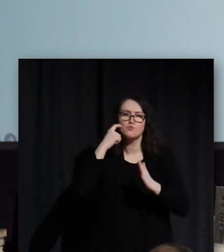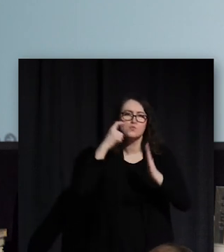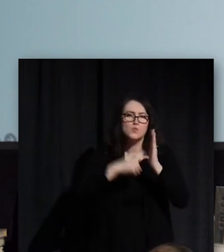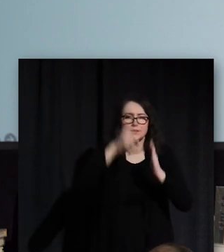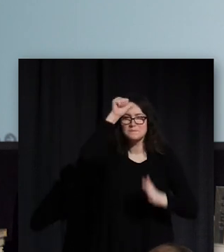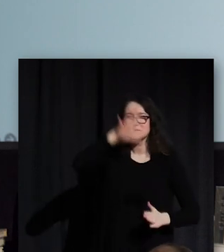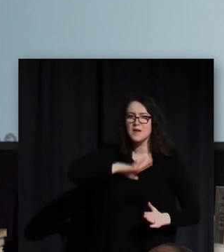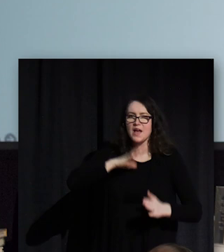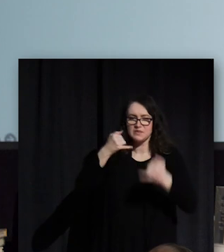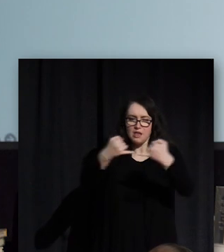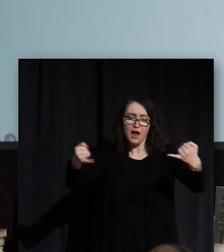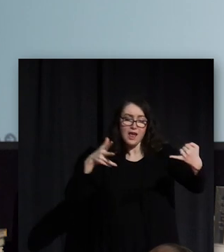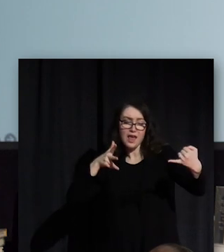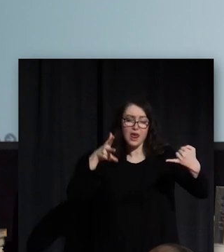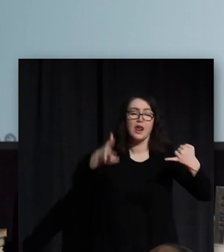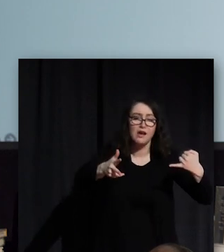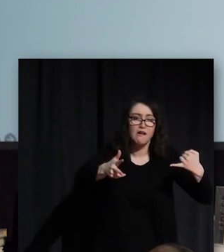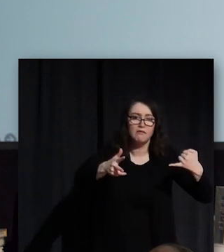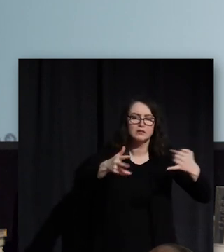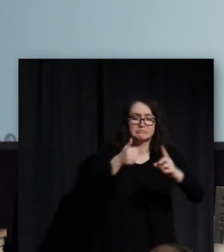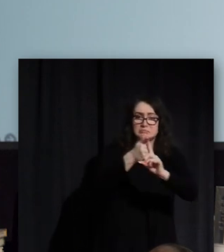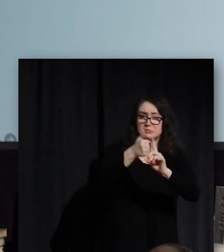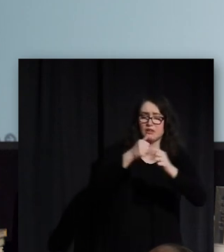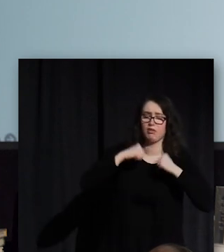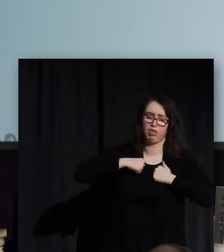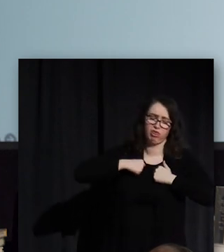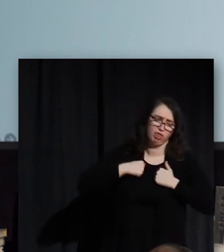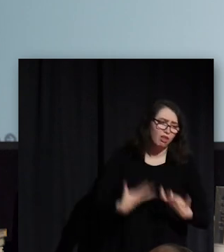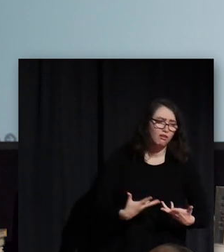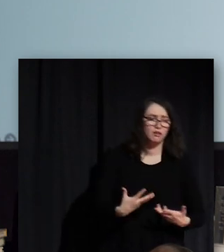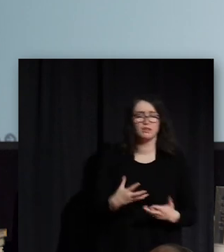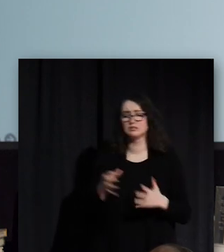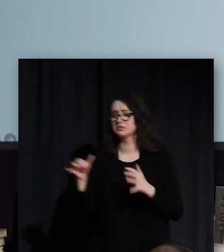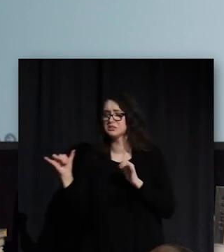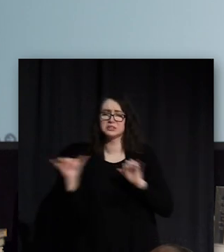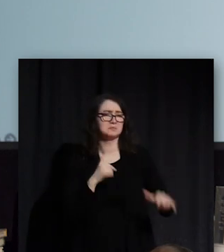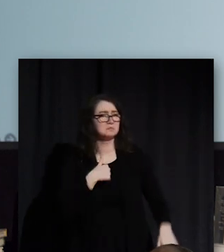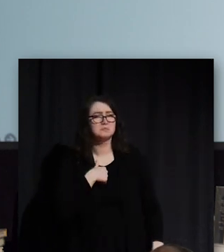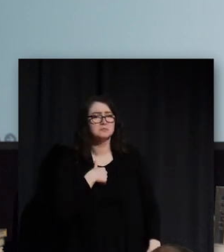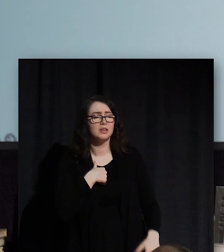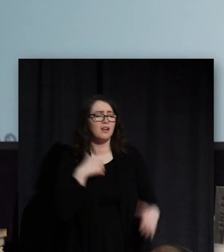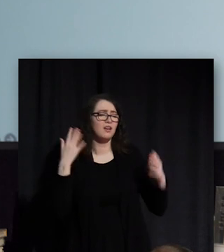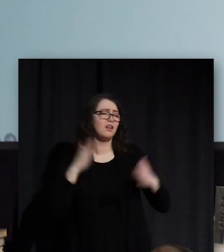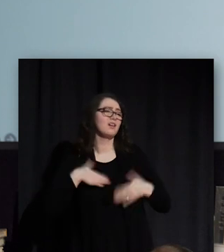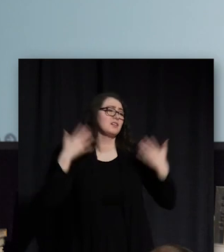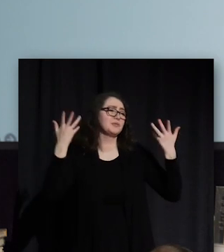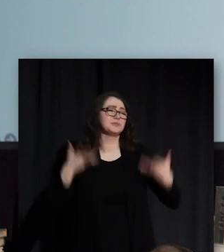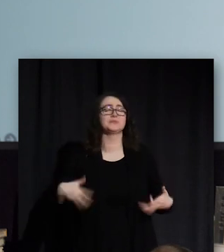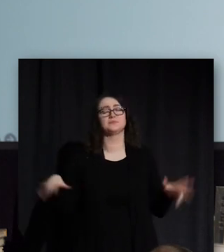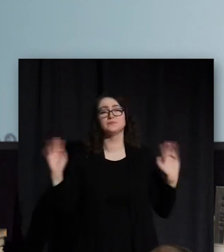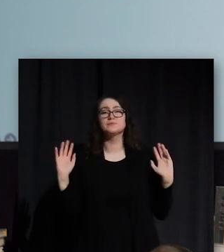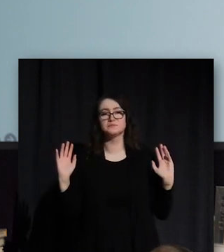finish. He's toast, and so am I, and at this point, we're both just happy that it's over.